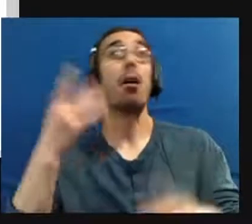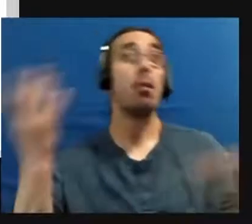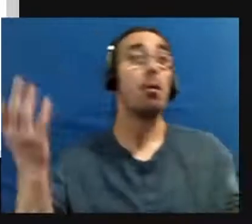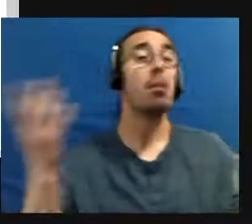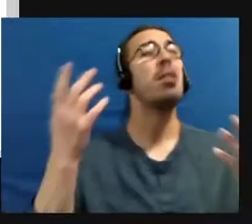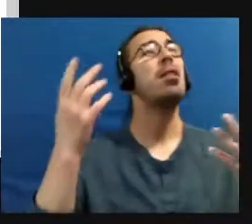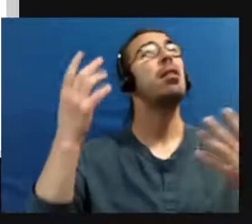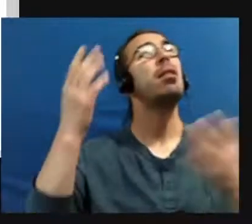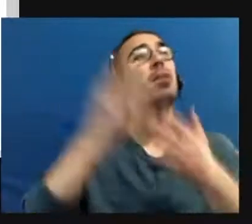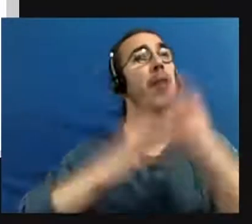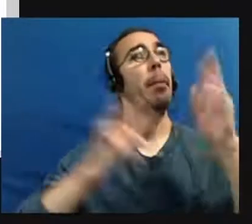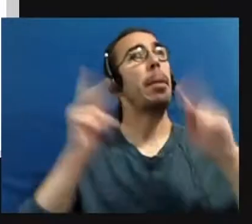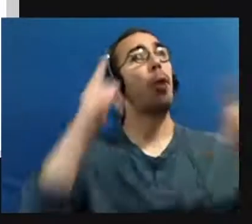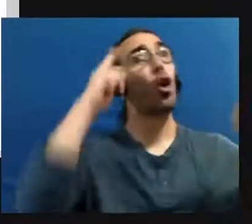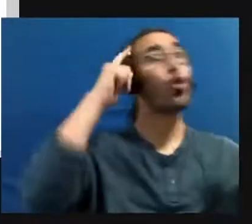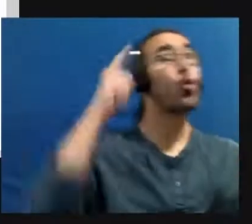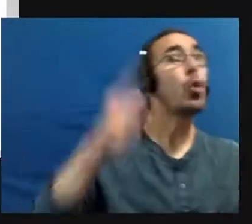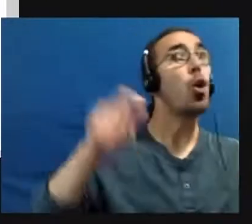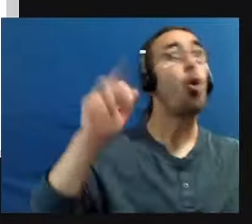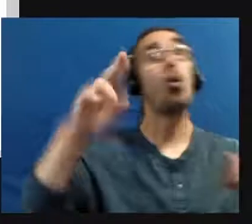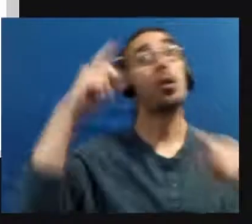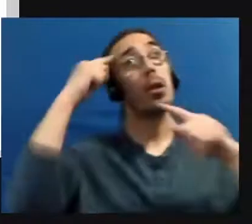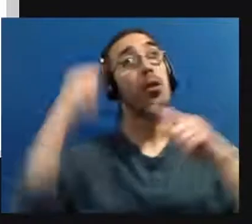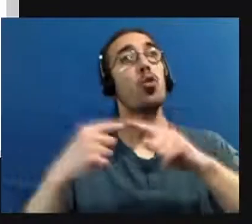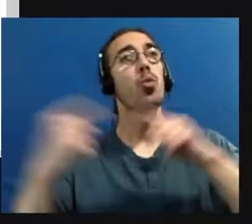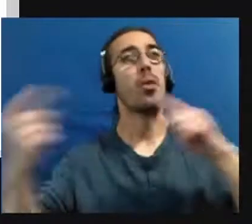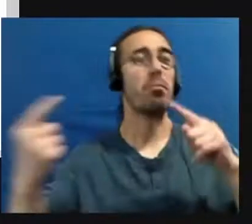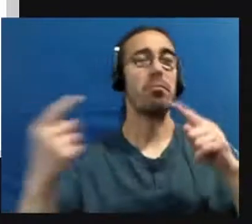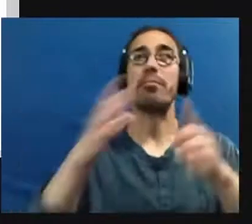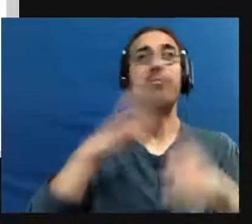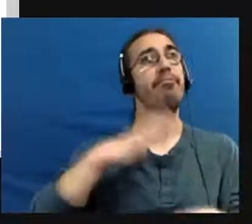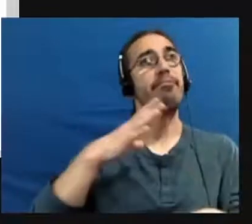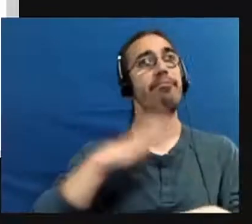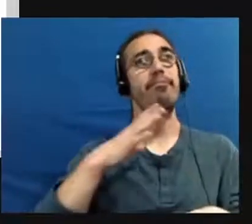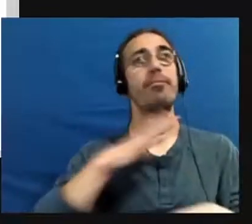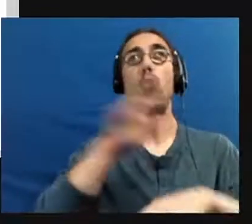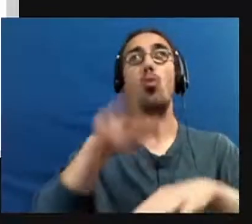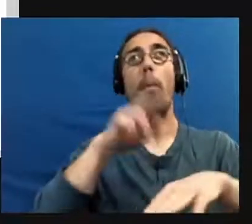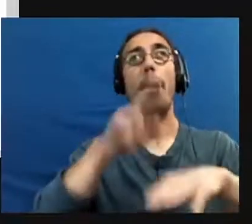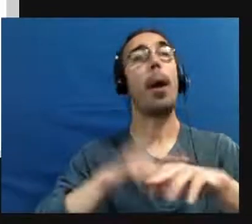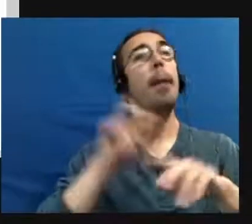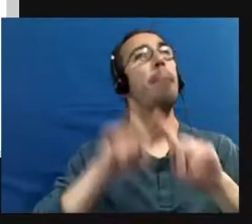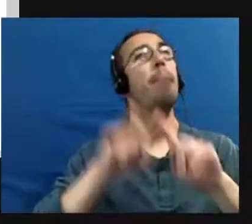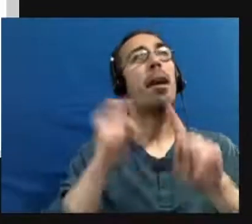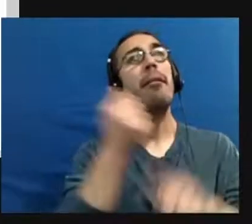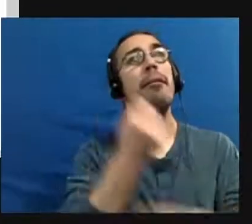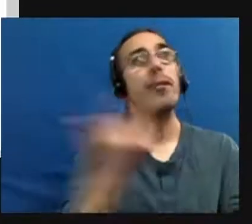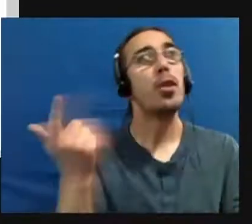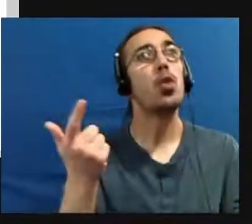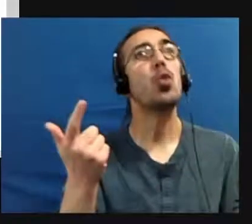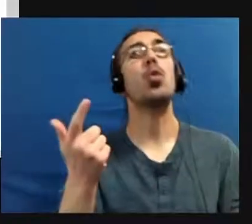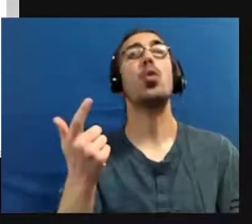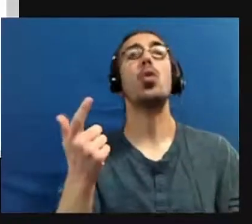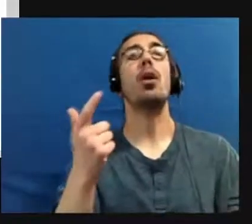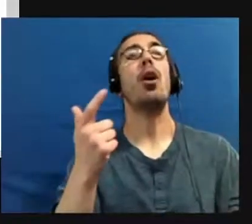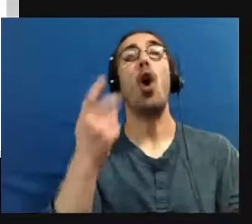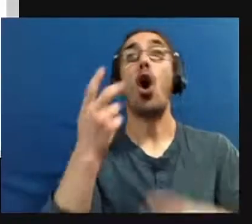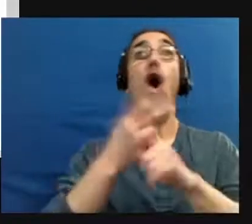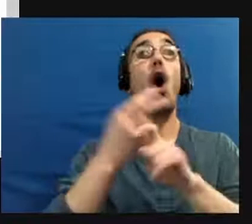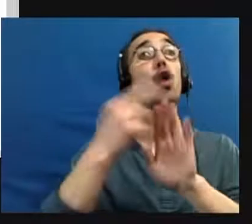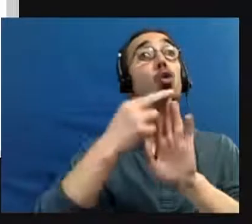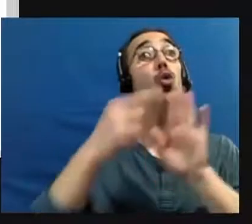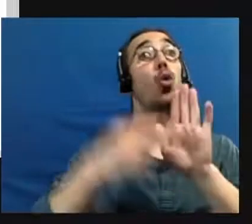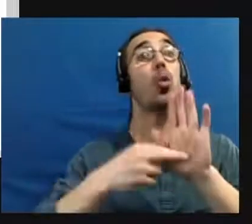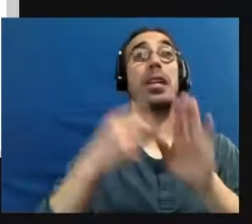with, and that is fine. That's sort of the nature of art and the nature of humanity. But there are a few, I think, hard and fast rules that we can say, this is a